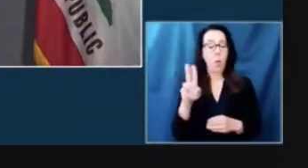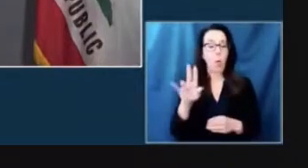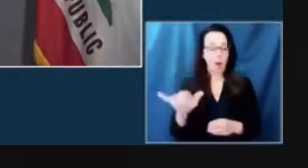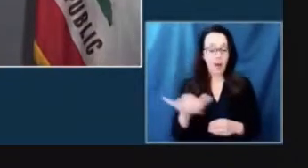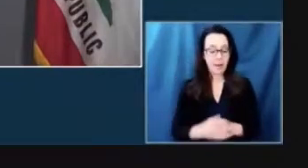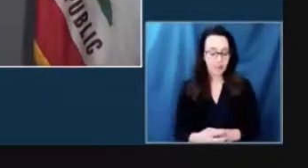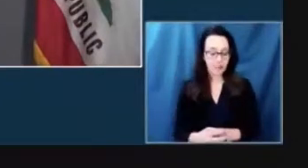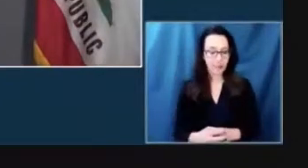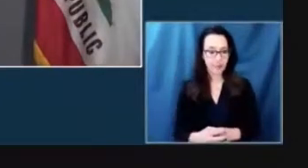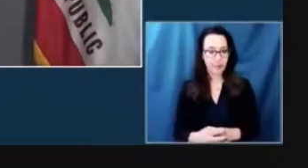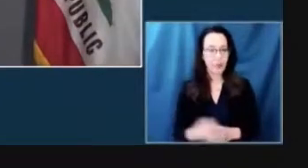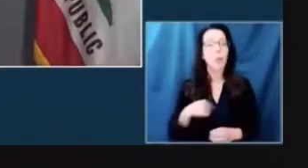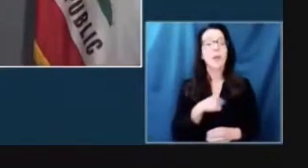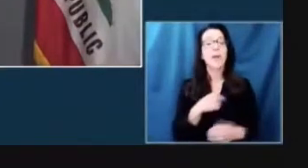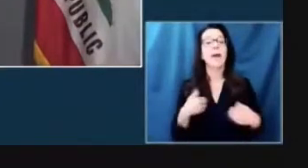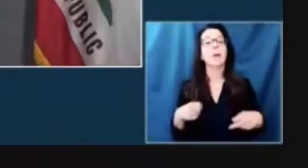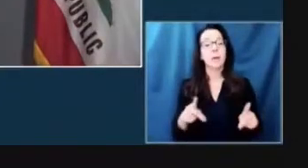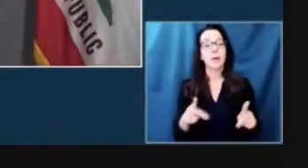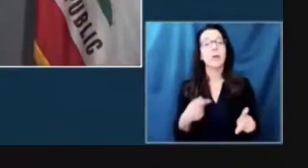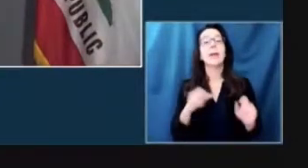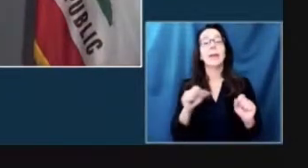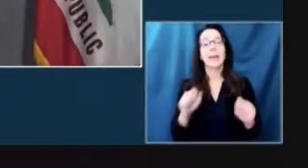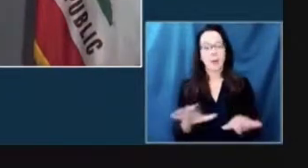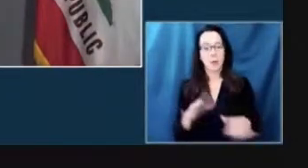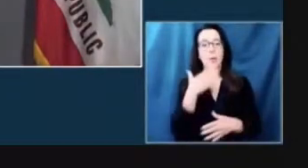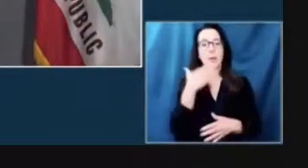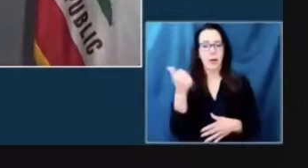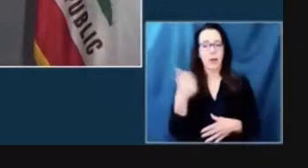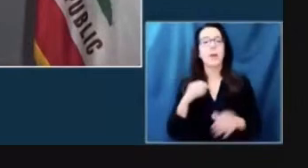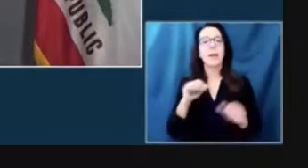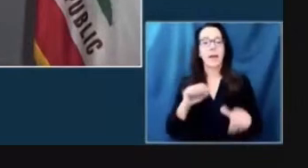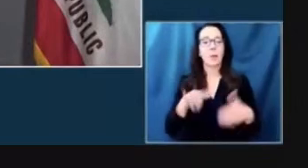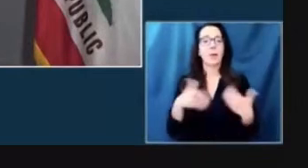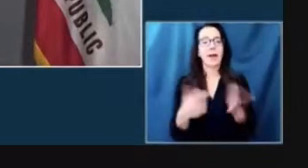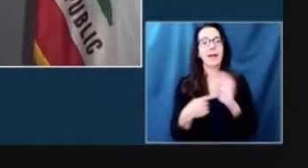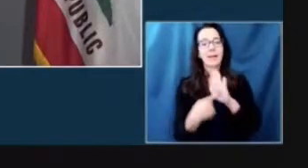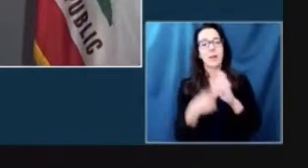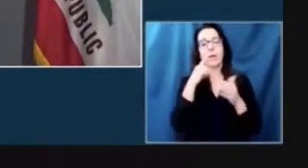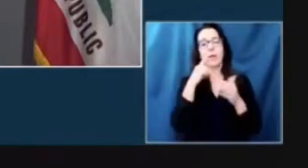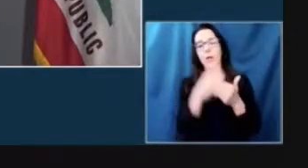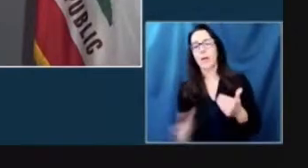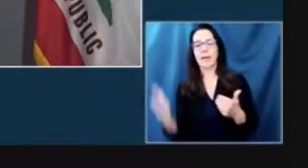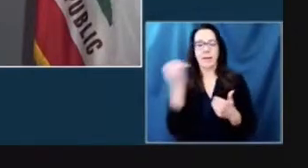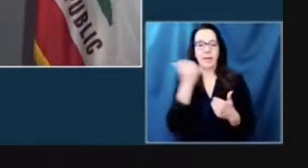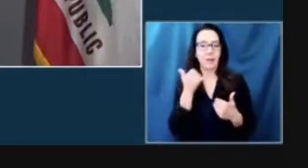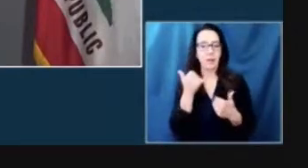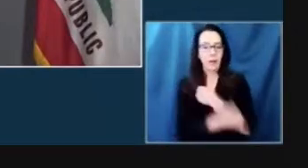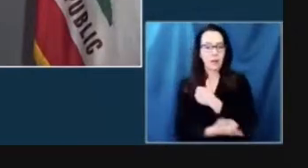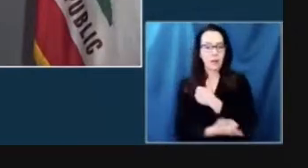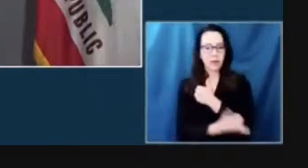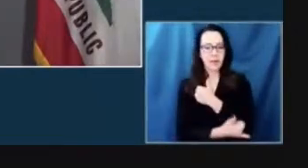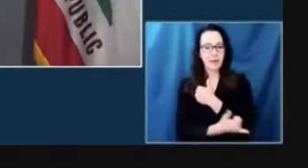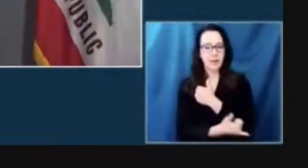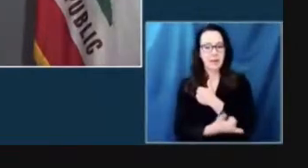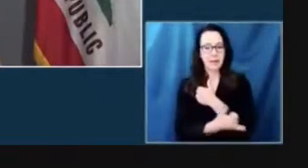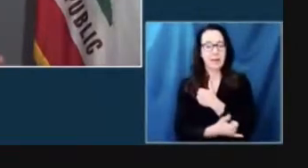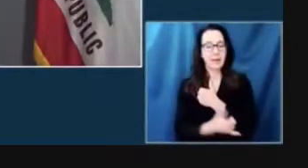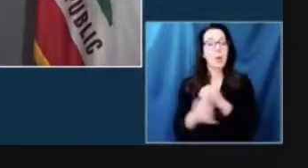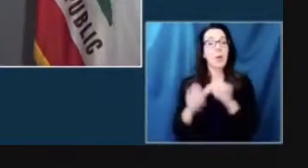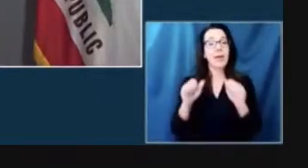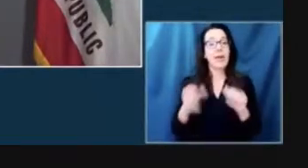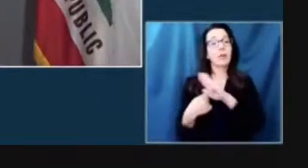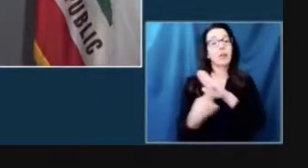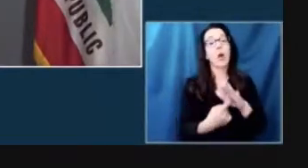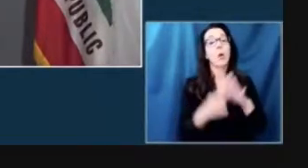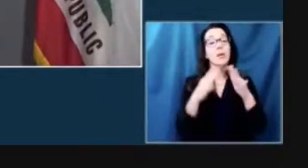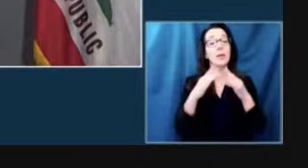and we can do better, and serve as examples for the rest of the country. No better example than the open tent of the Democratic Party to show that diversity